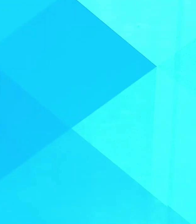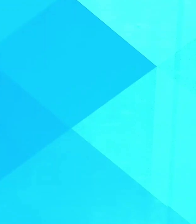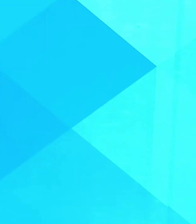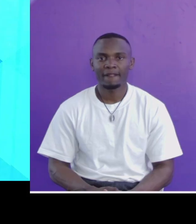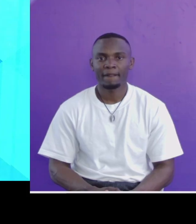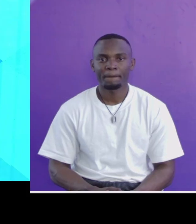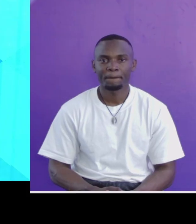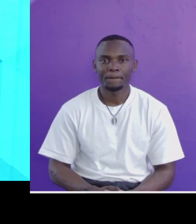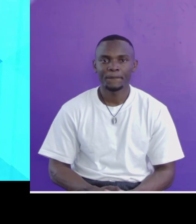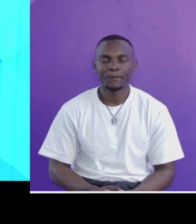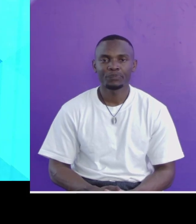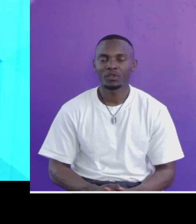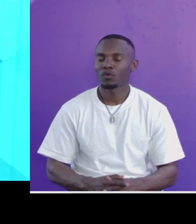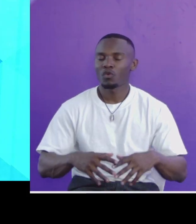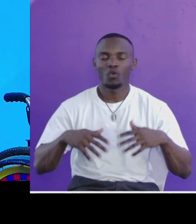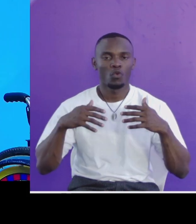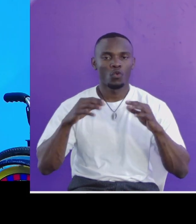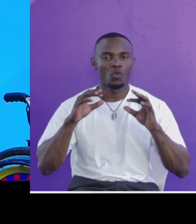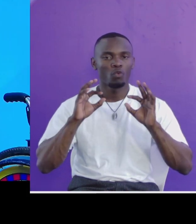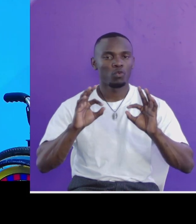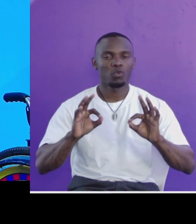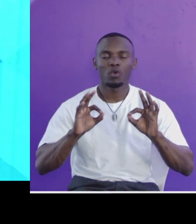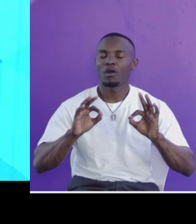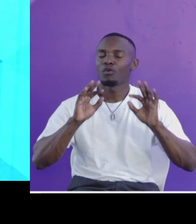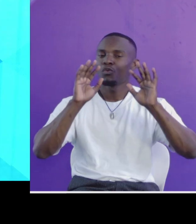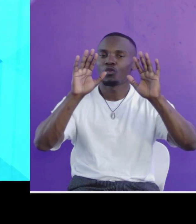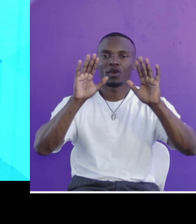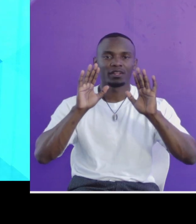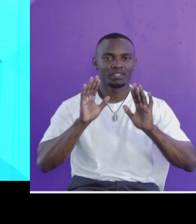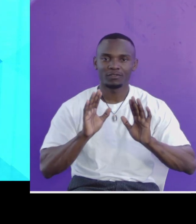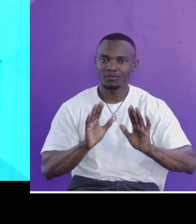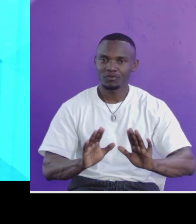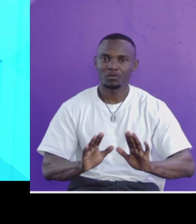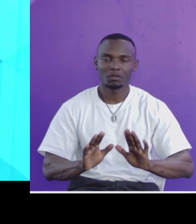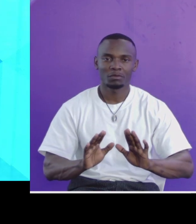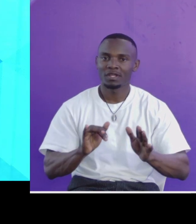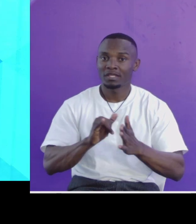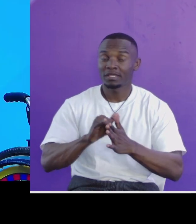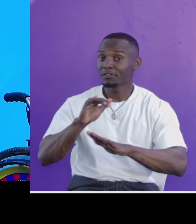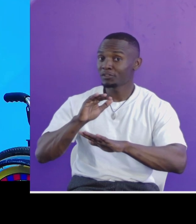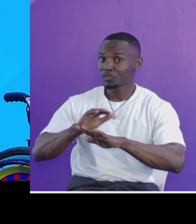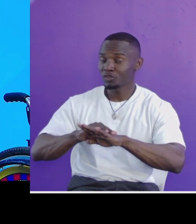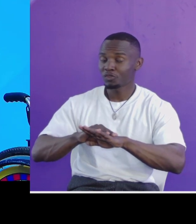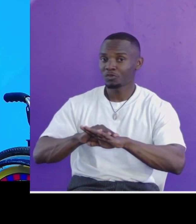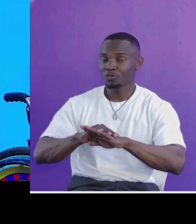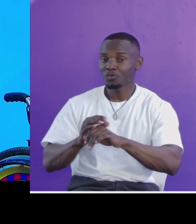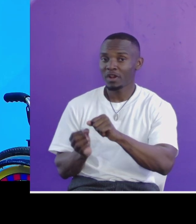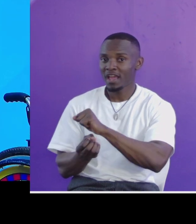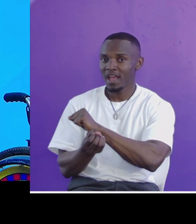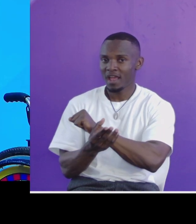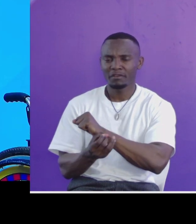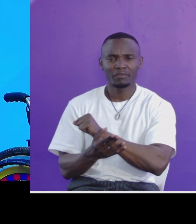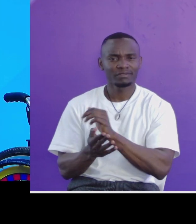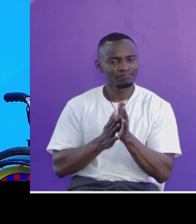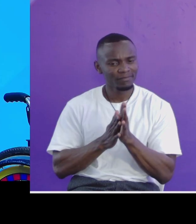Yes. Wow, that's wonderful. Yes. That's a very good advice and so